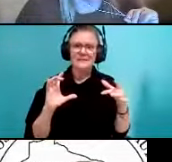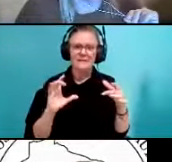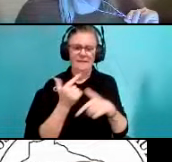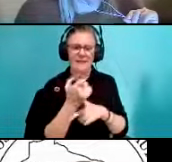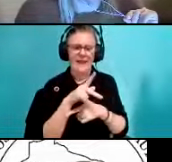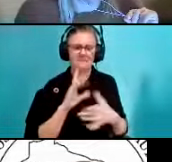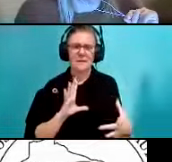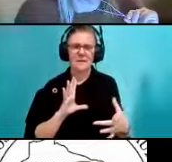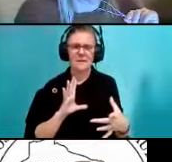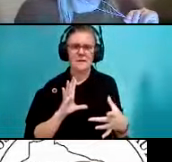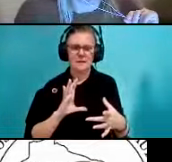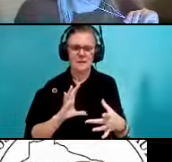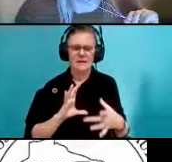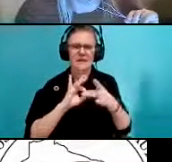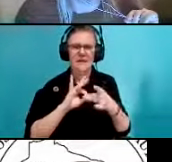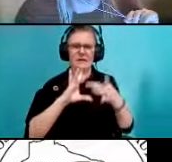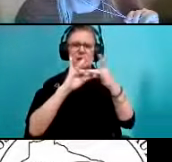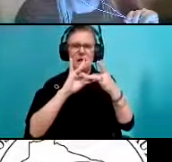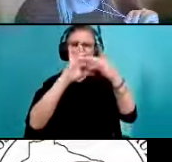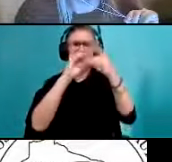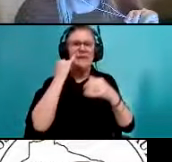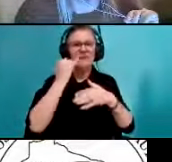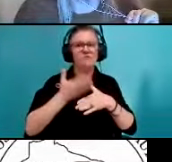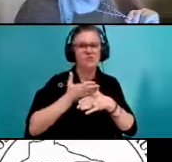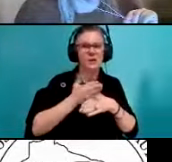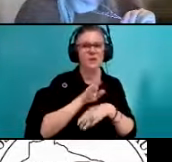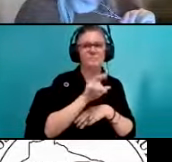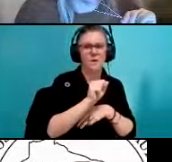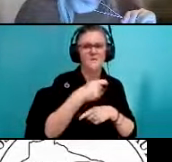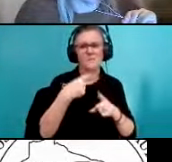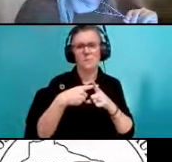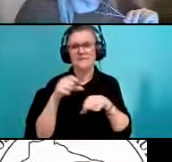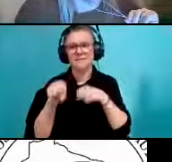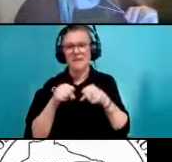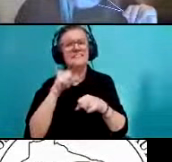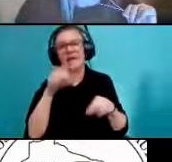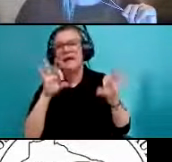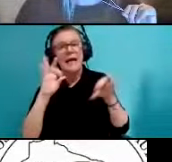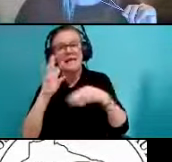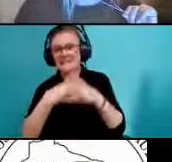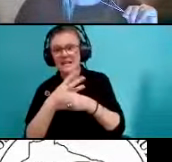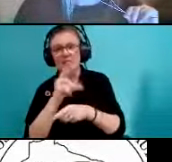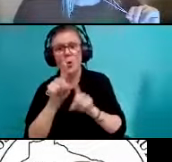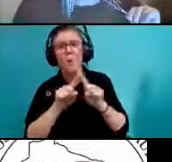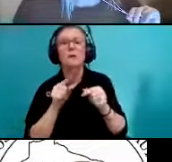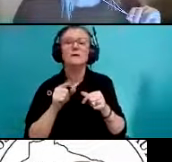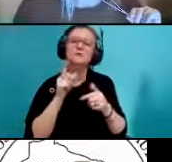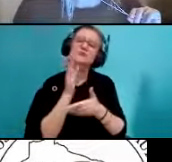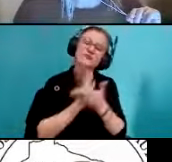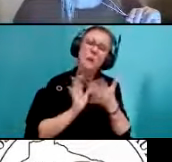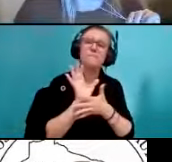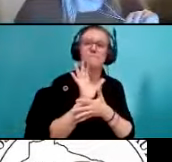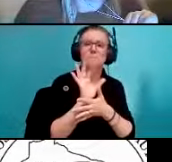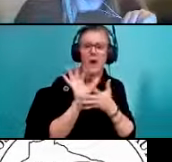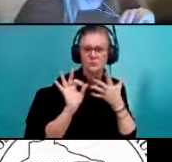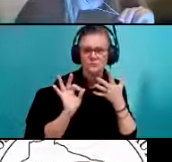there, especially when looking at a shared bus bike lane, which is not ideal, but there are some options that you could put